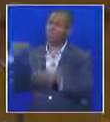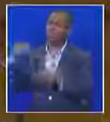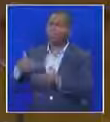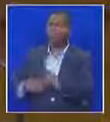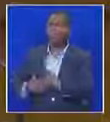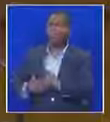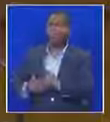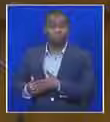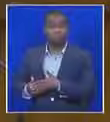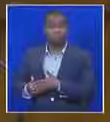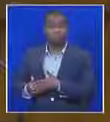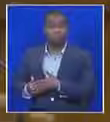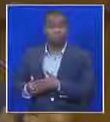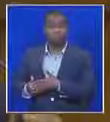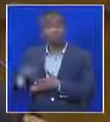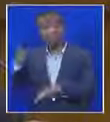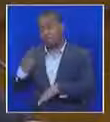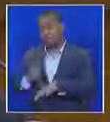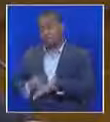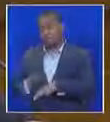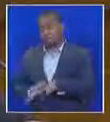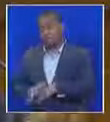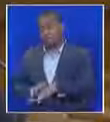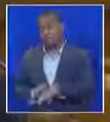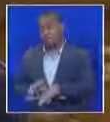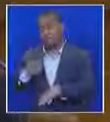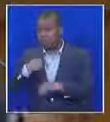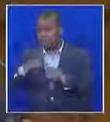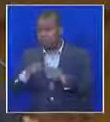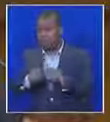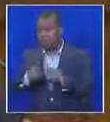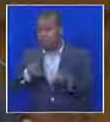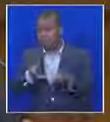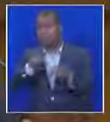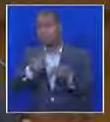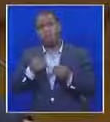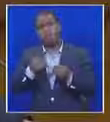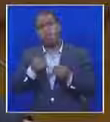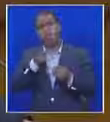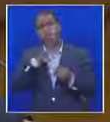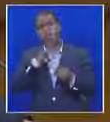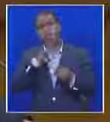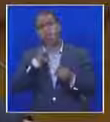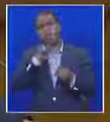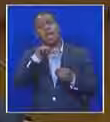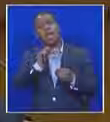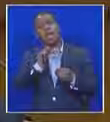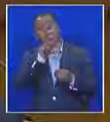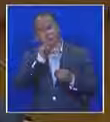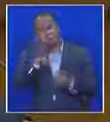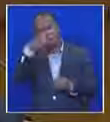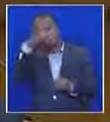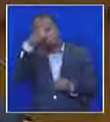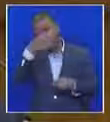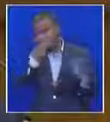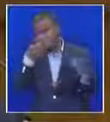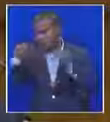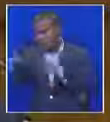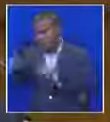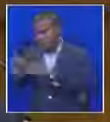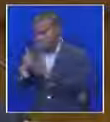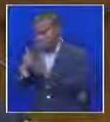point, we had to find an expert from the United States to come and help. It